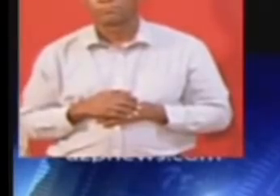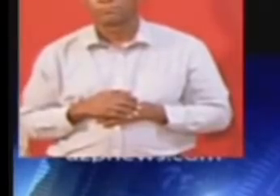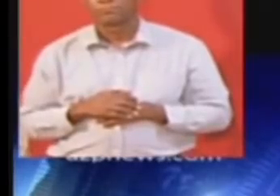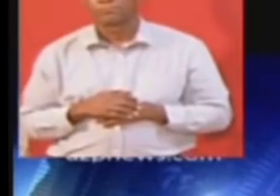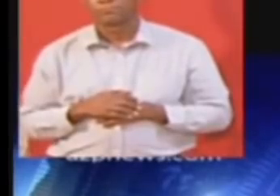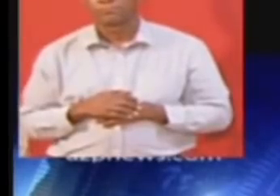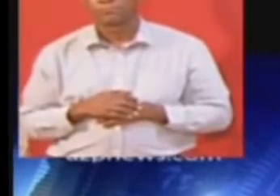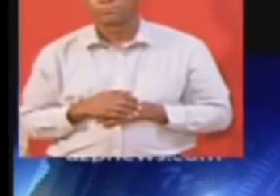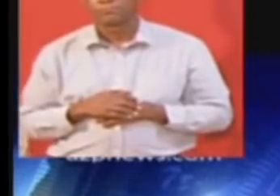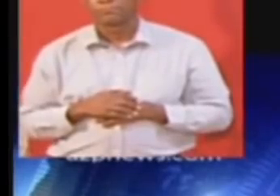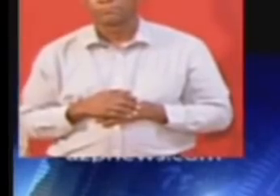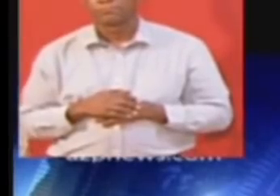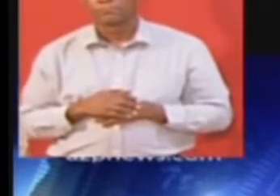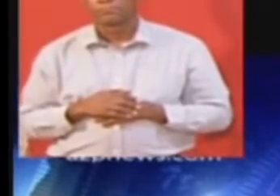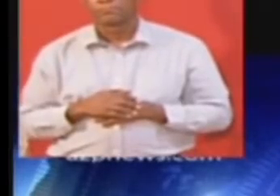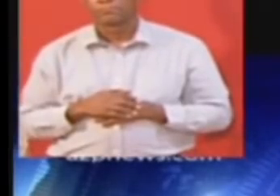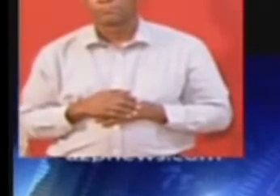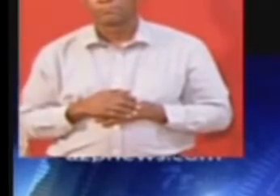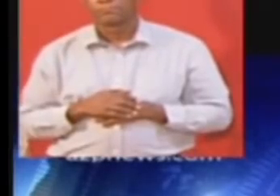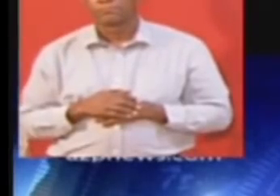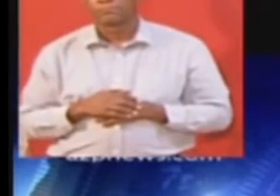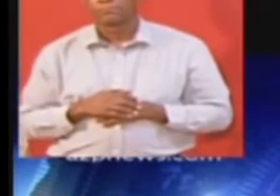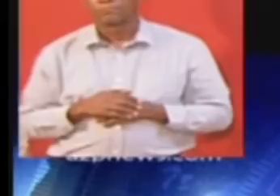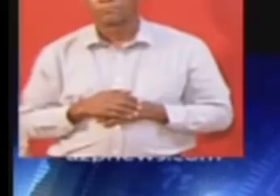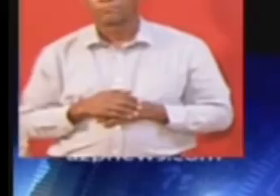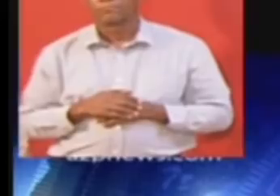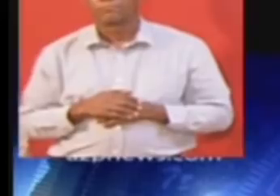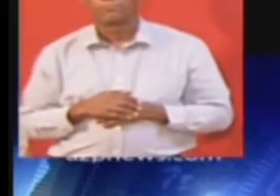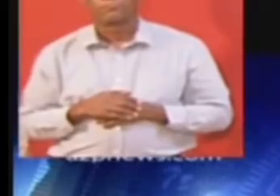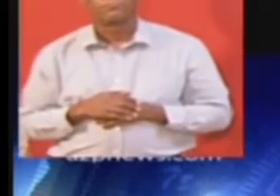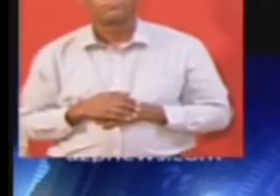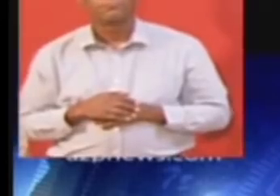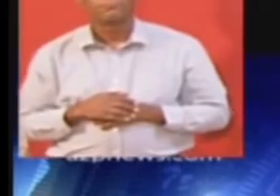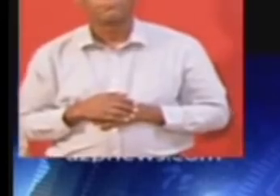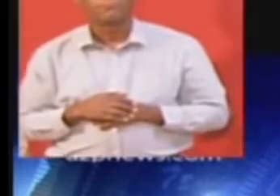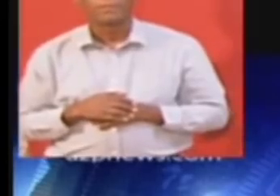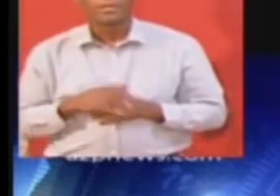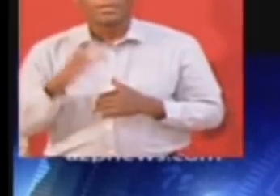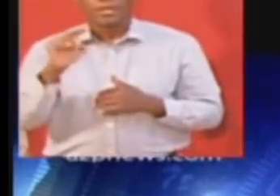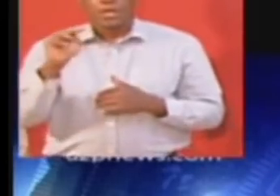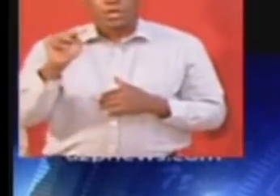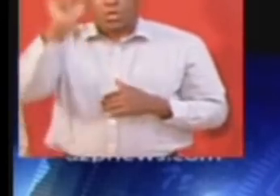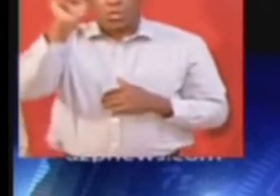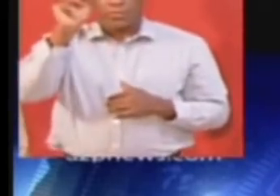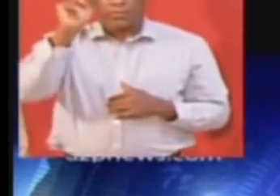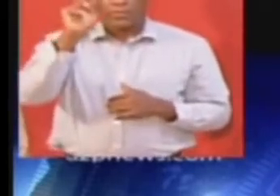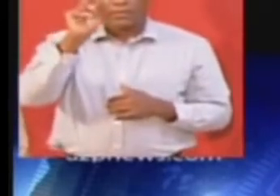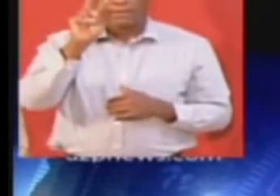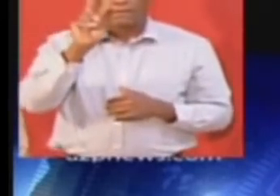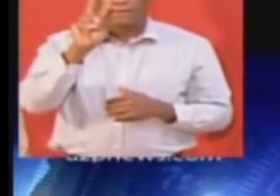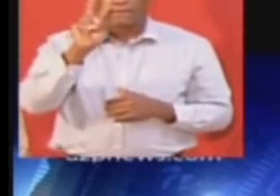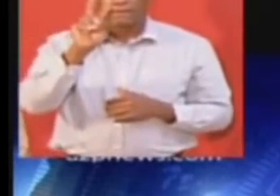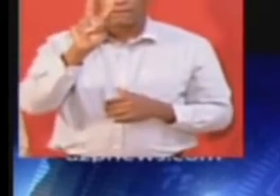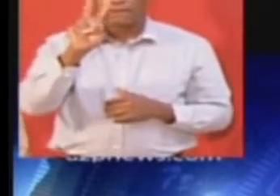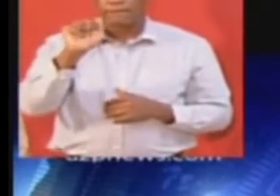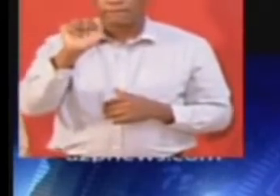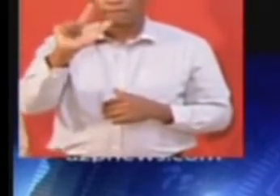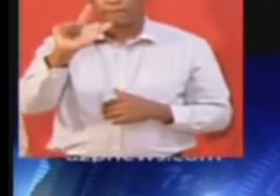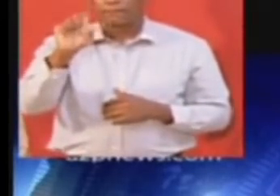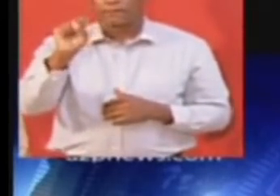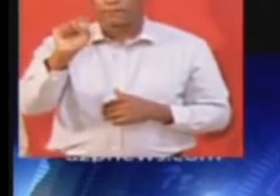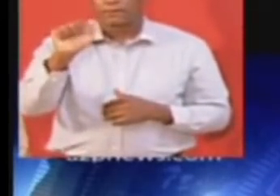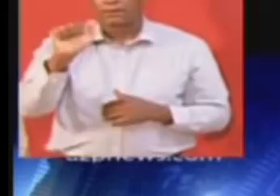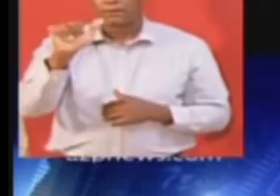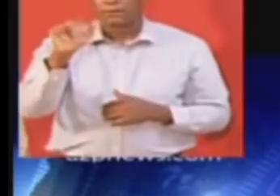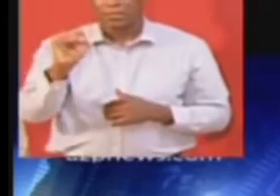There is an infestation of cats in the North Valsin area, and the residents are concerned